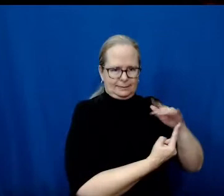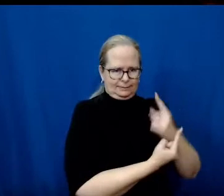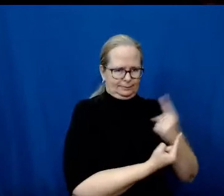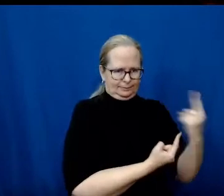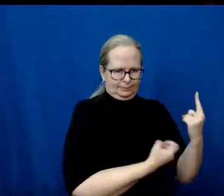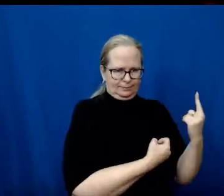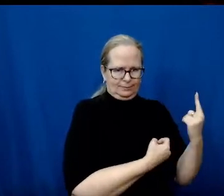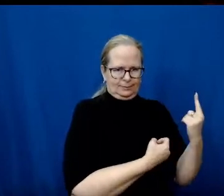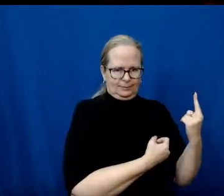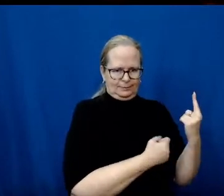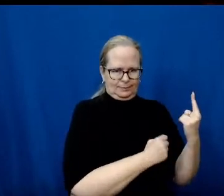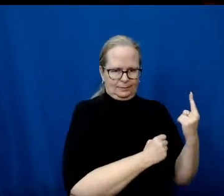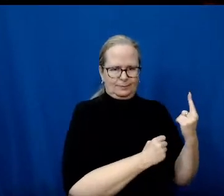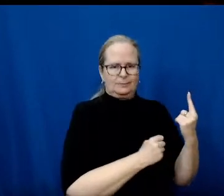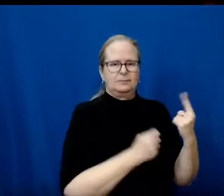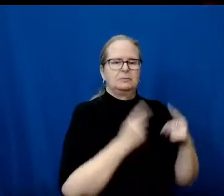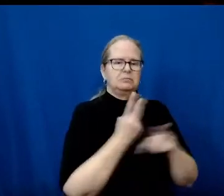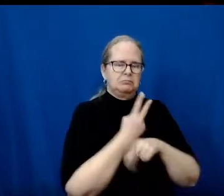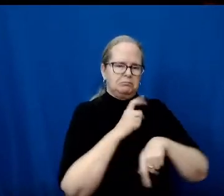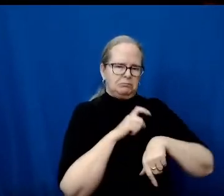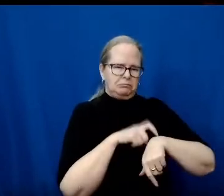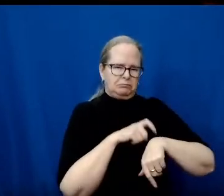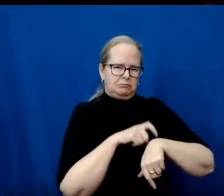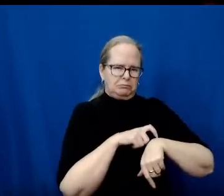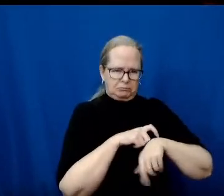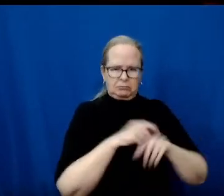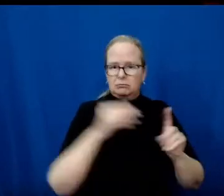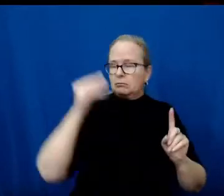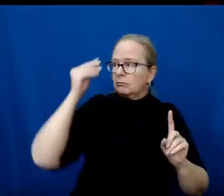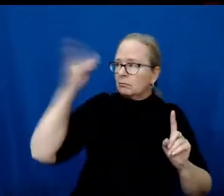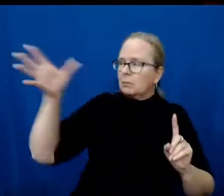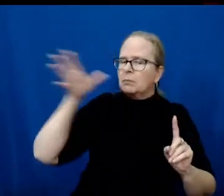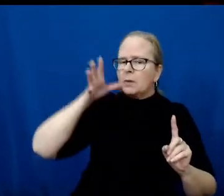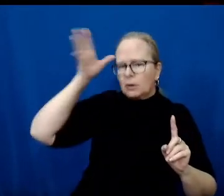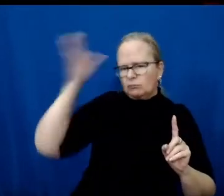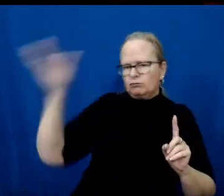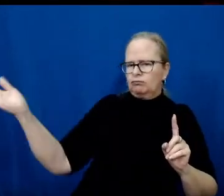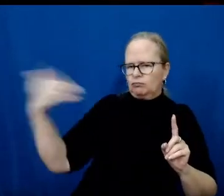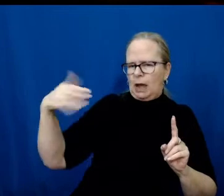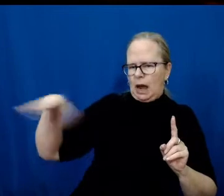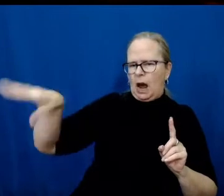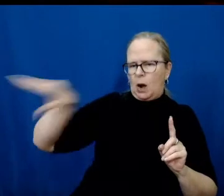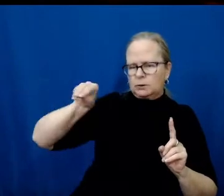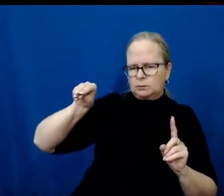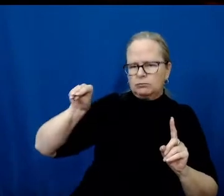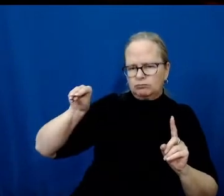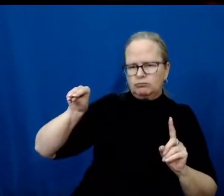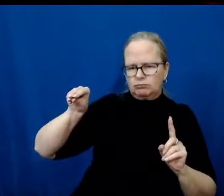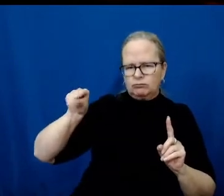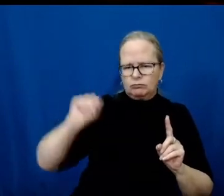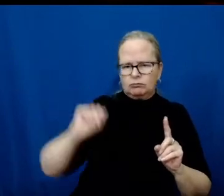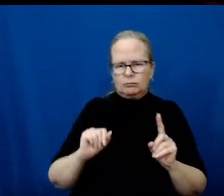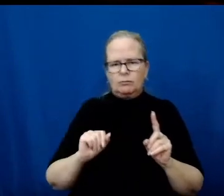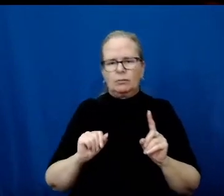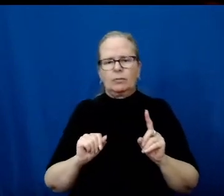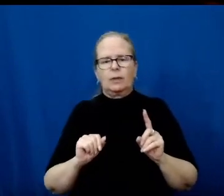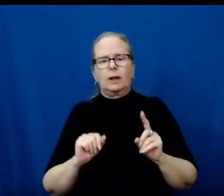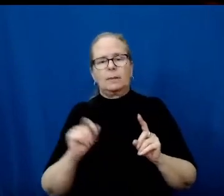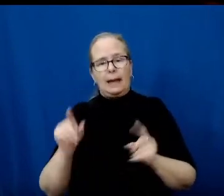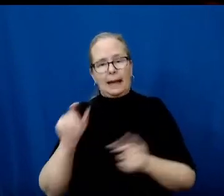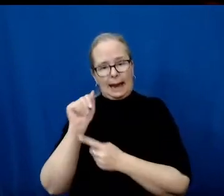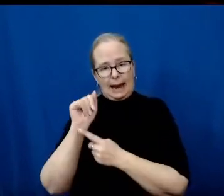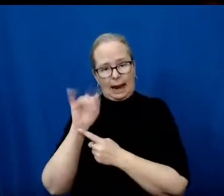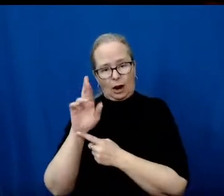understand how the airflow can help protect you, it's not as daunting,